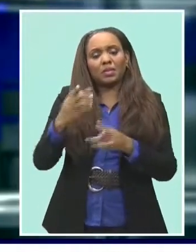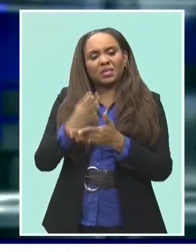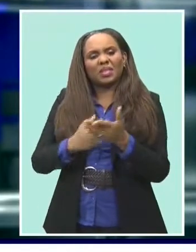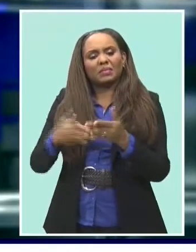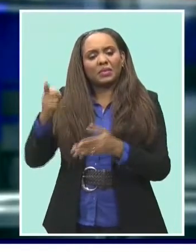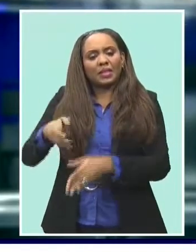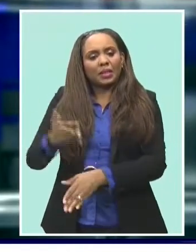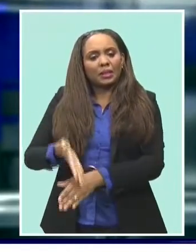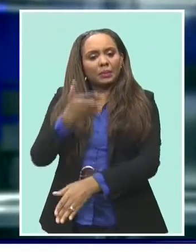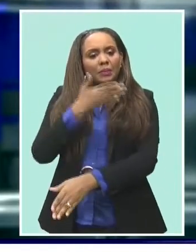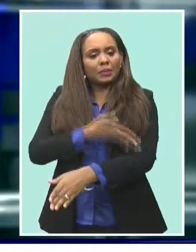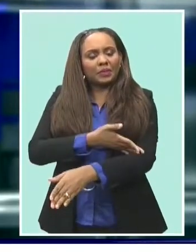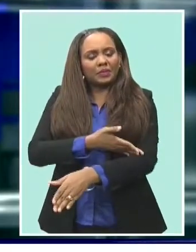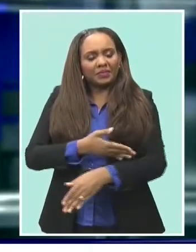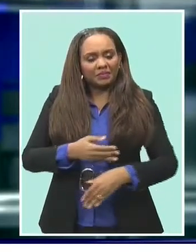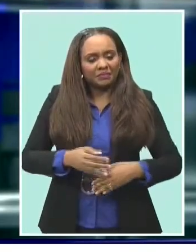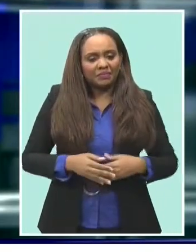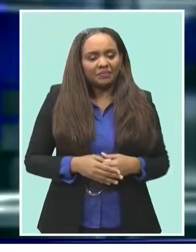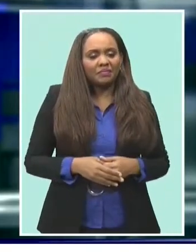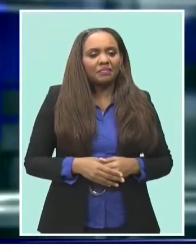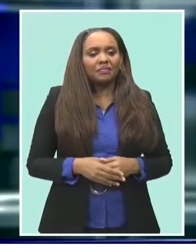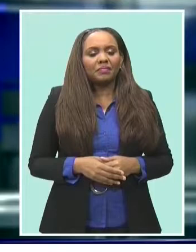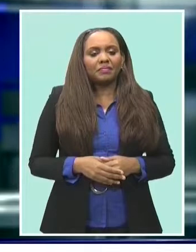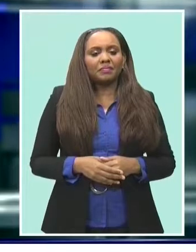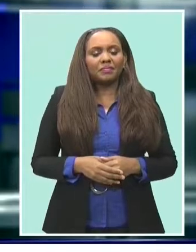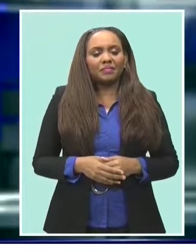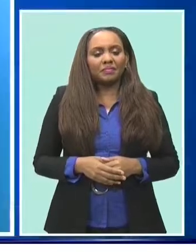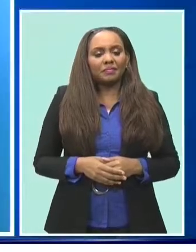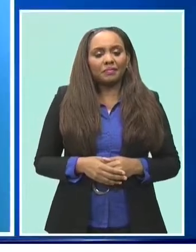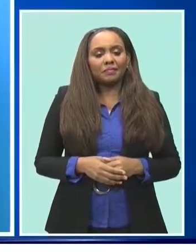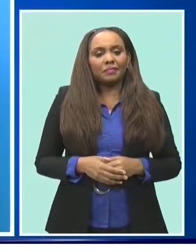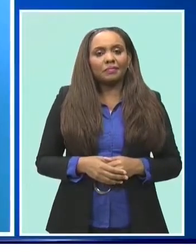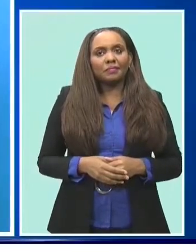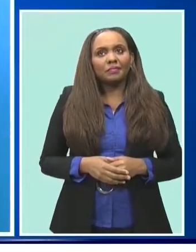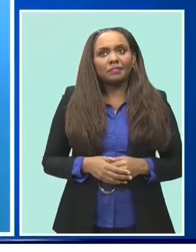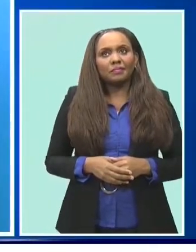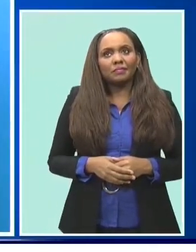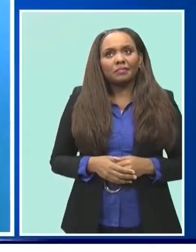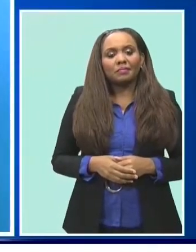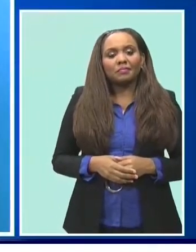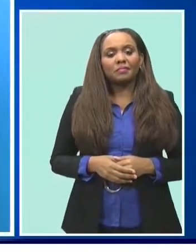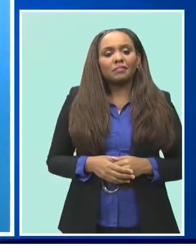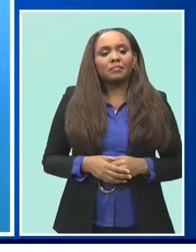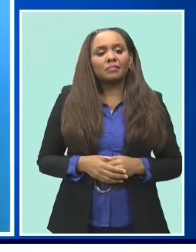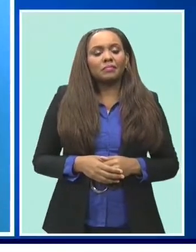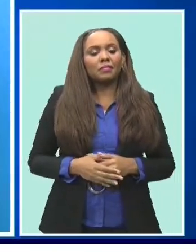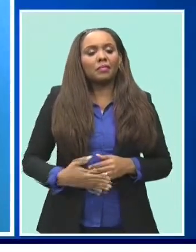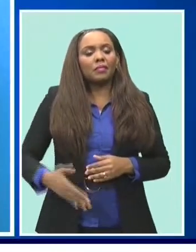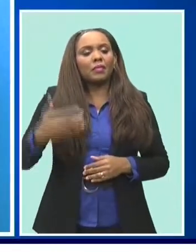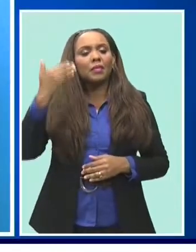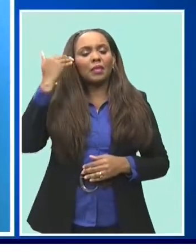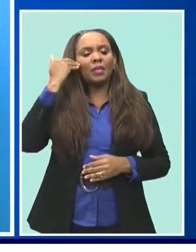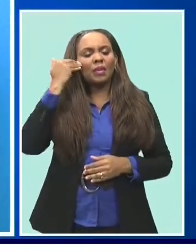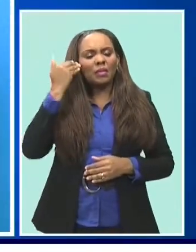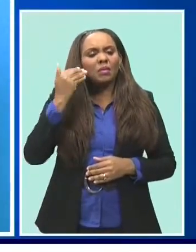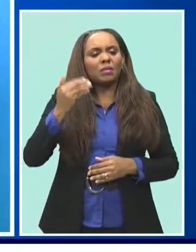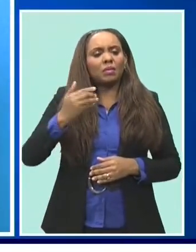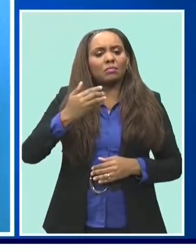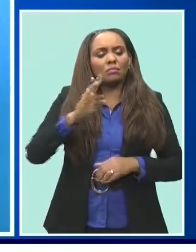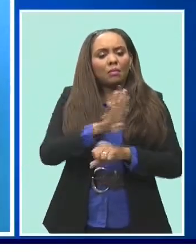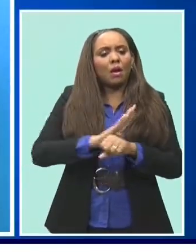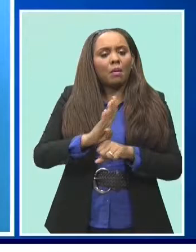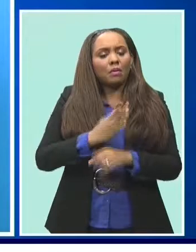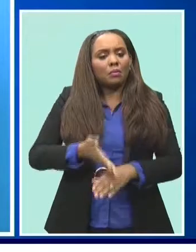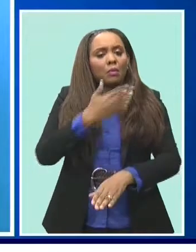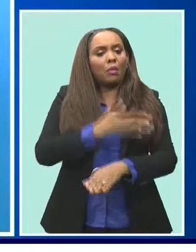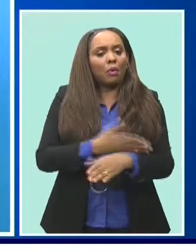identified which Barbados needed to improve on. They noted with approval our advances in health and education for